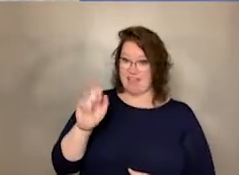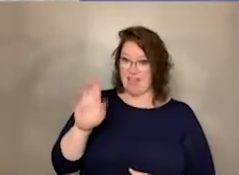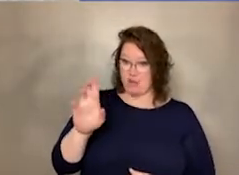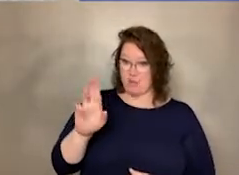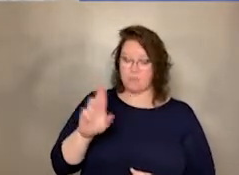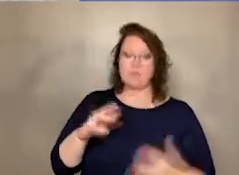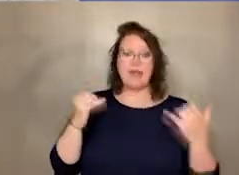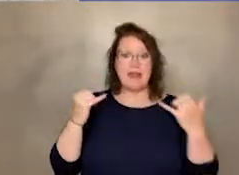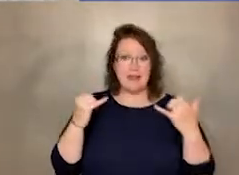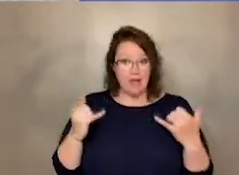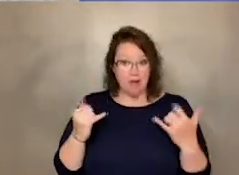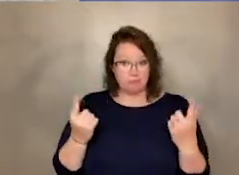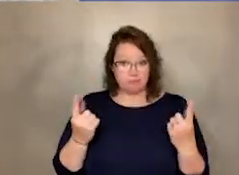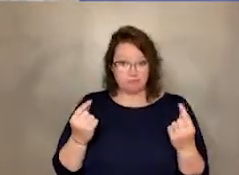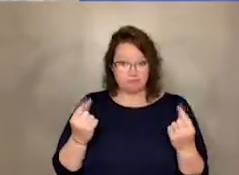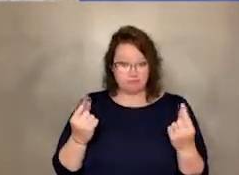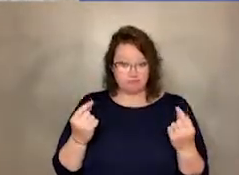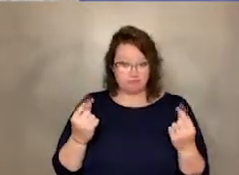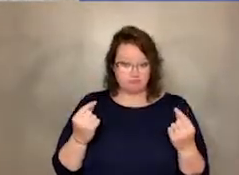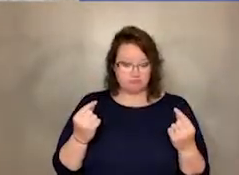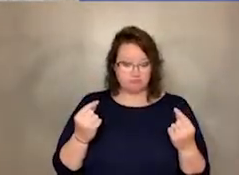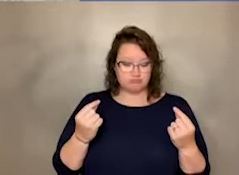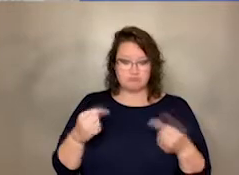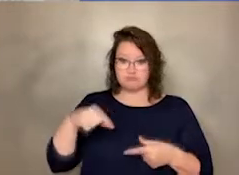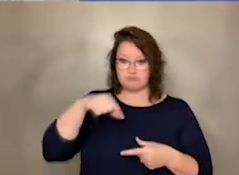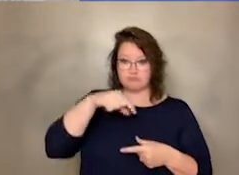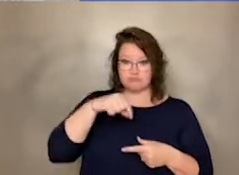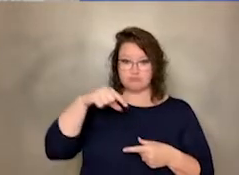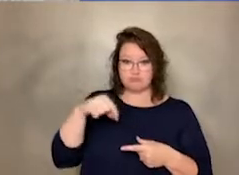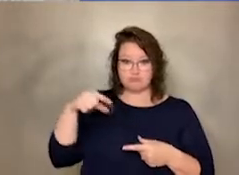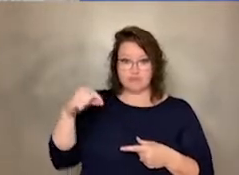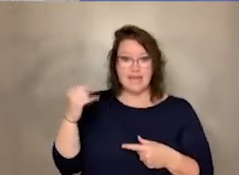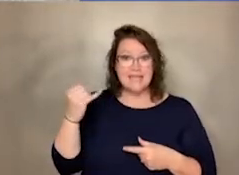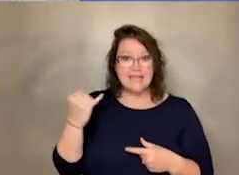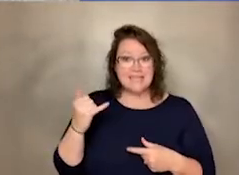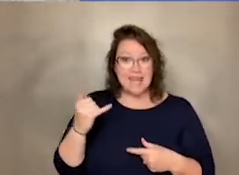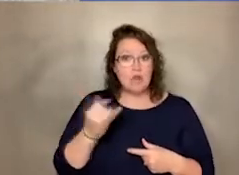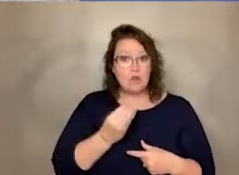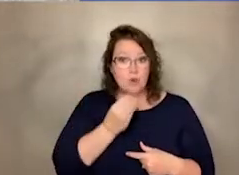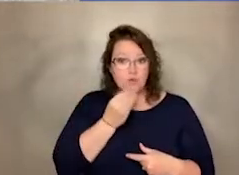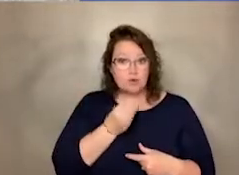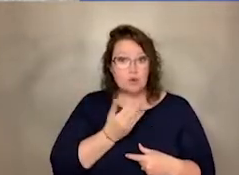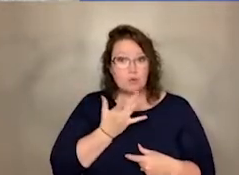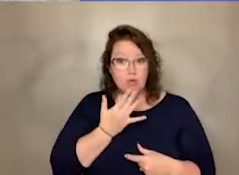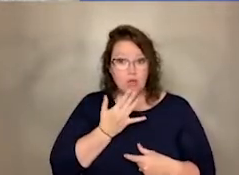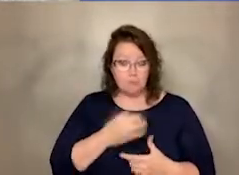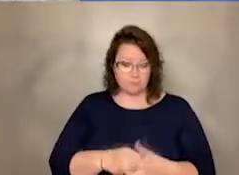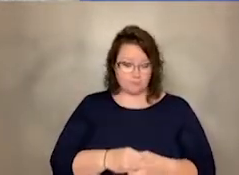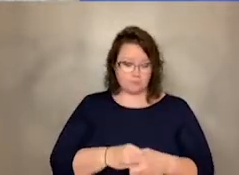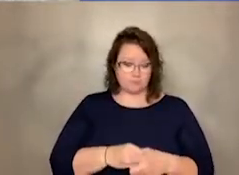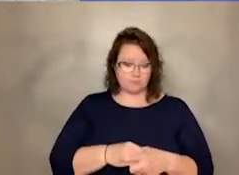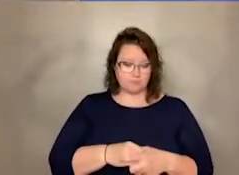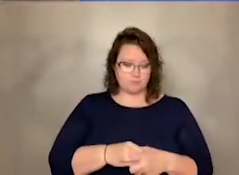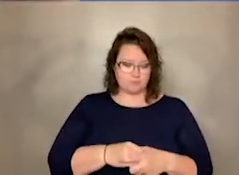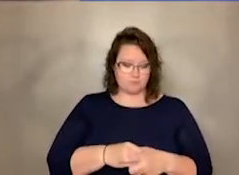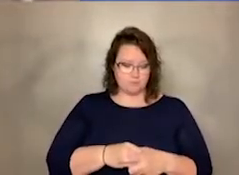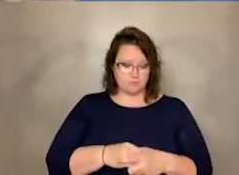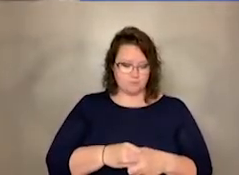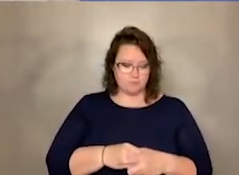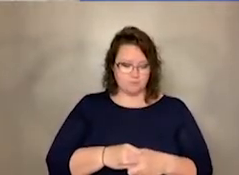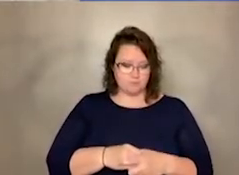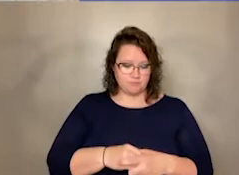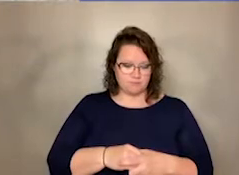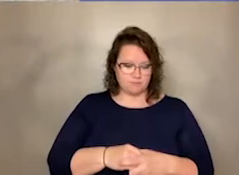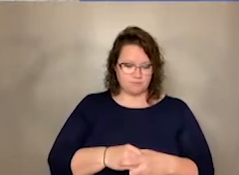And this time, I'm going to add my yellow food coloring so I can make my Play-Doh the same color as